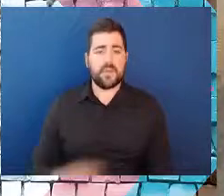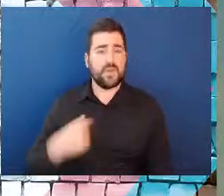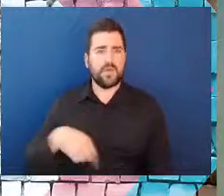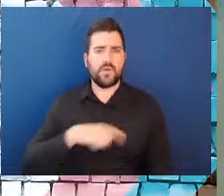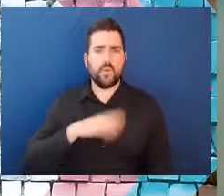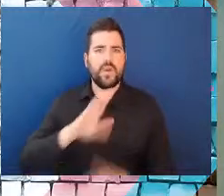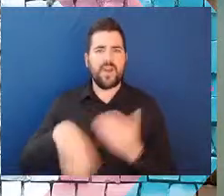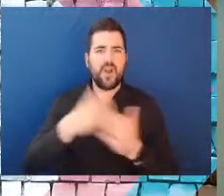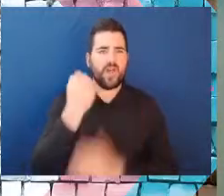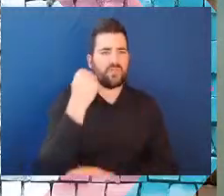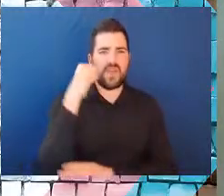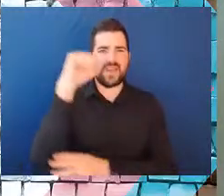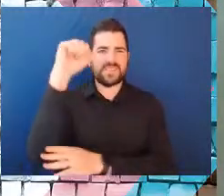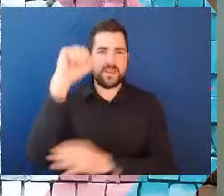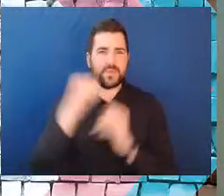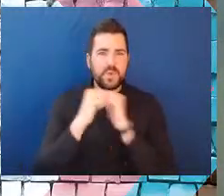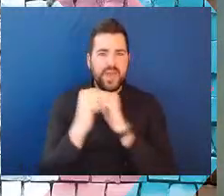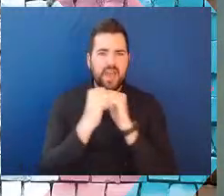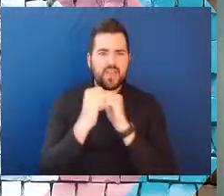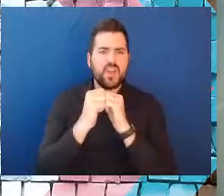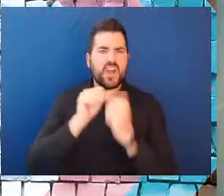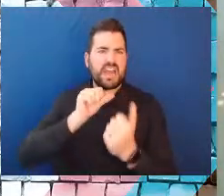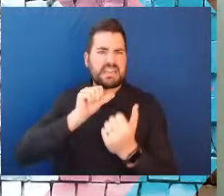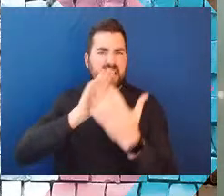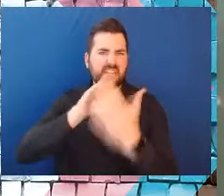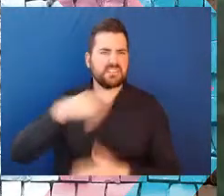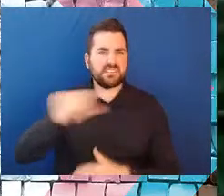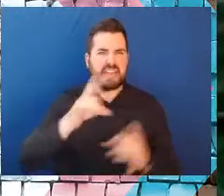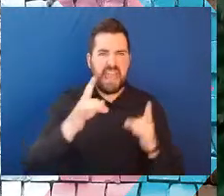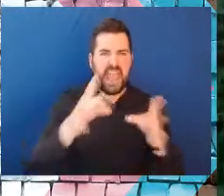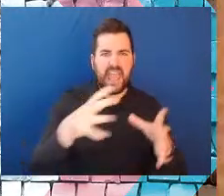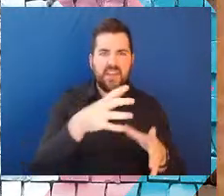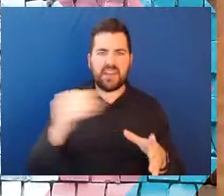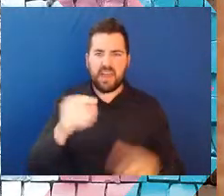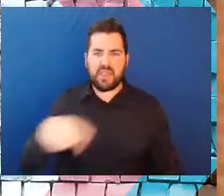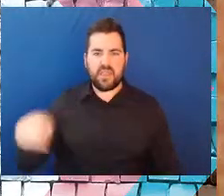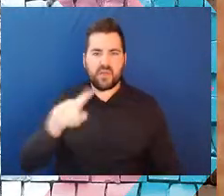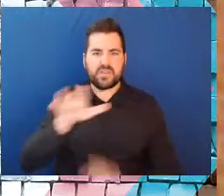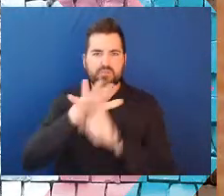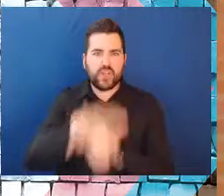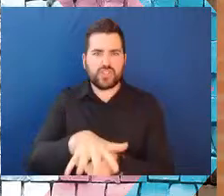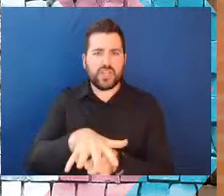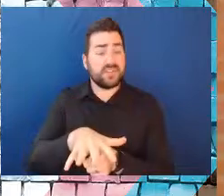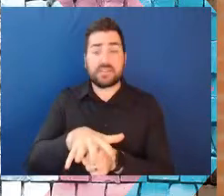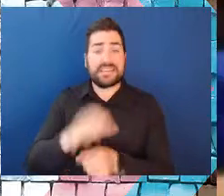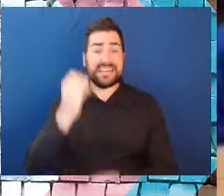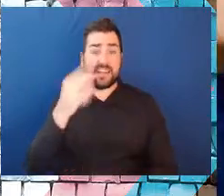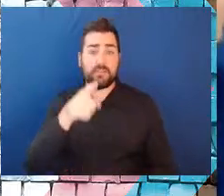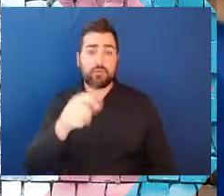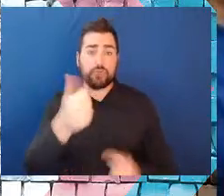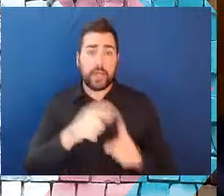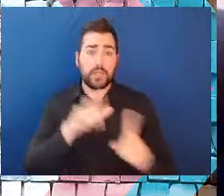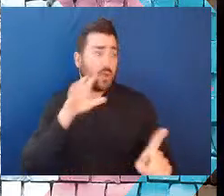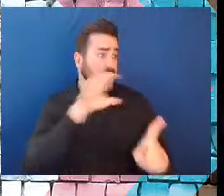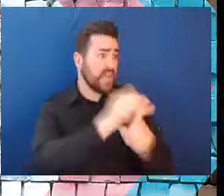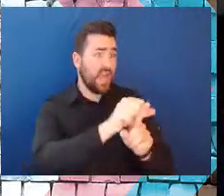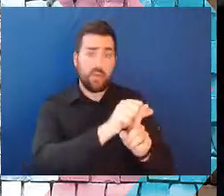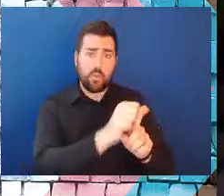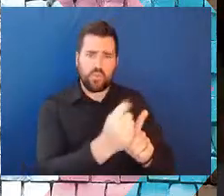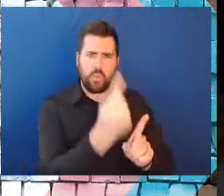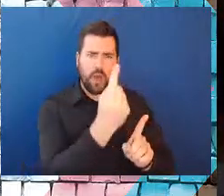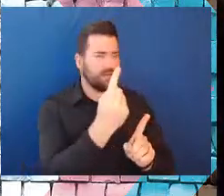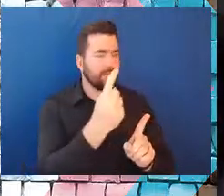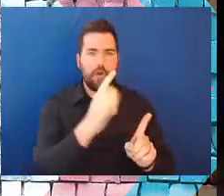together against the vision and the forces of hate in this country. An attack on one of us is an attack on all of